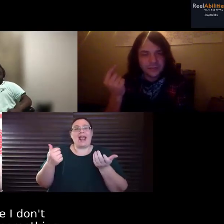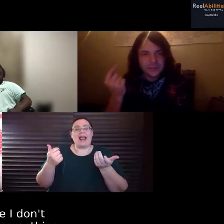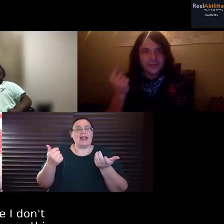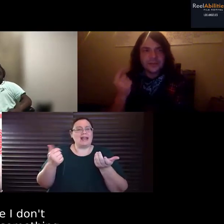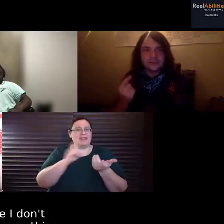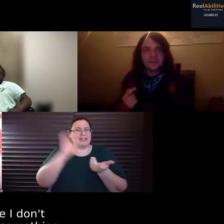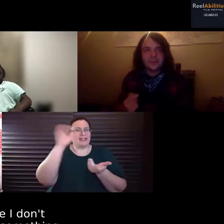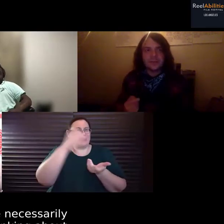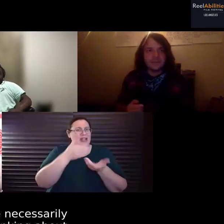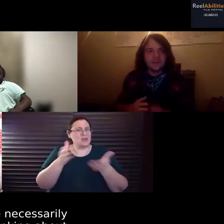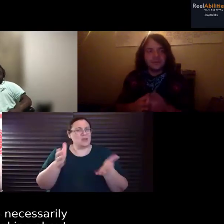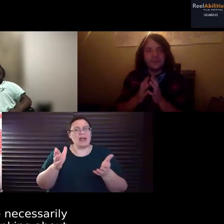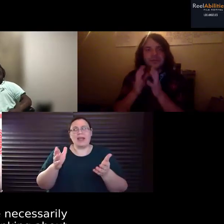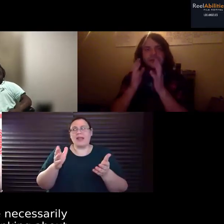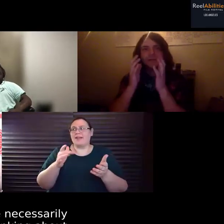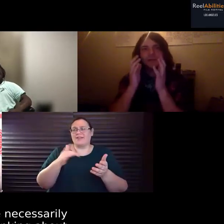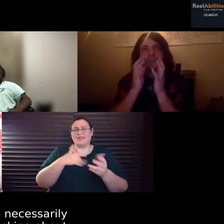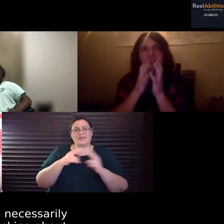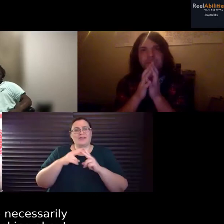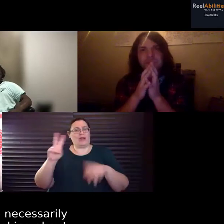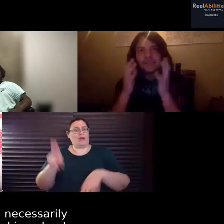because I don't think that it's something that people